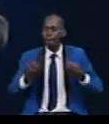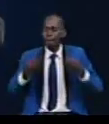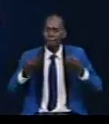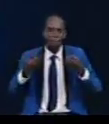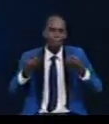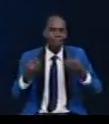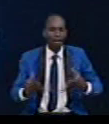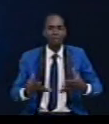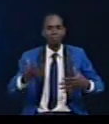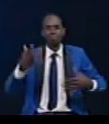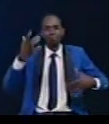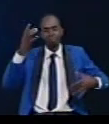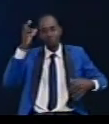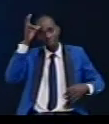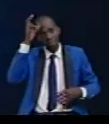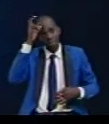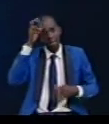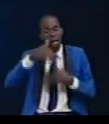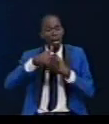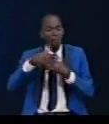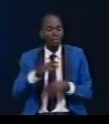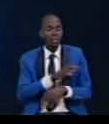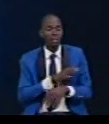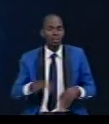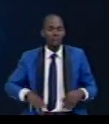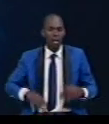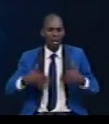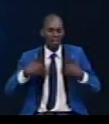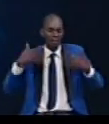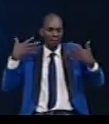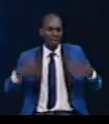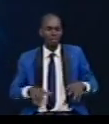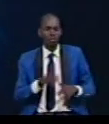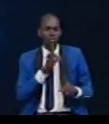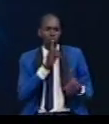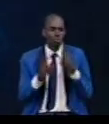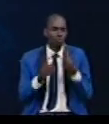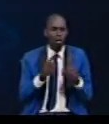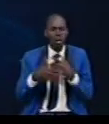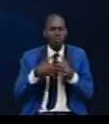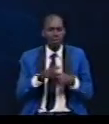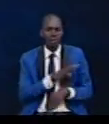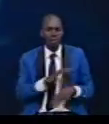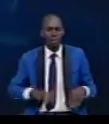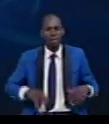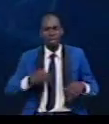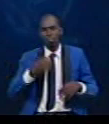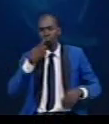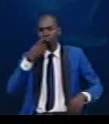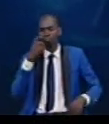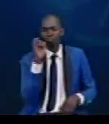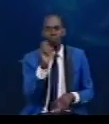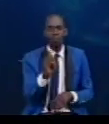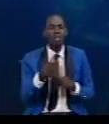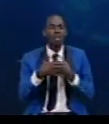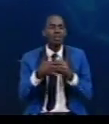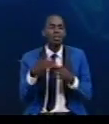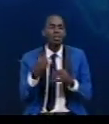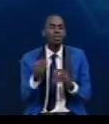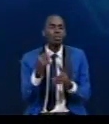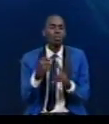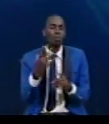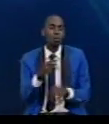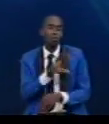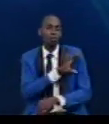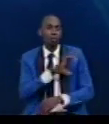legion after Christ has spoken. After Christ has commanded. After the word of authority. And